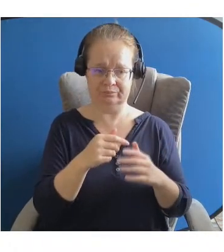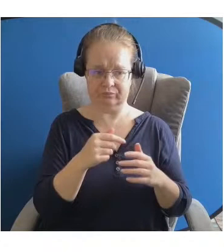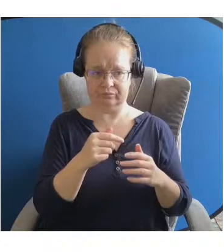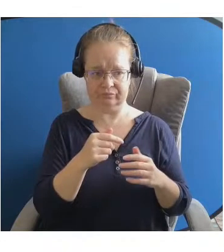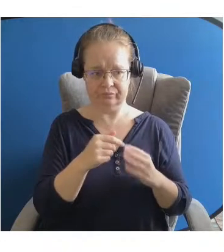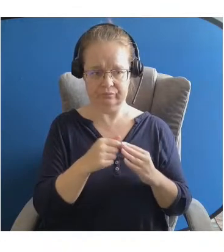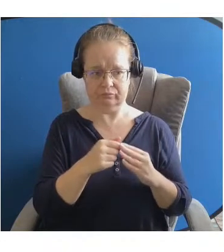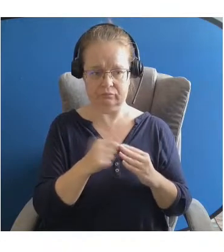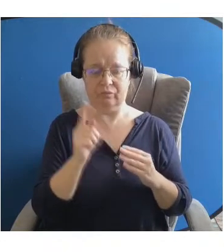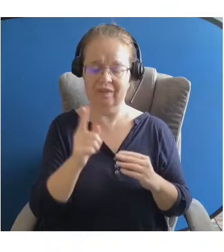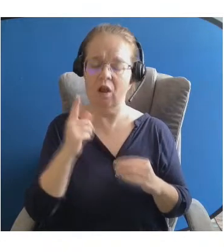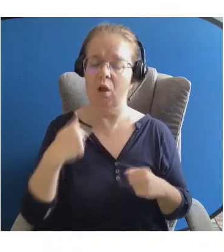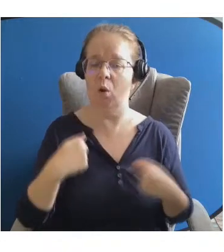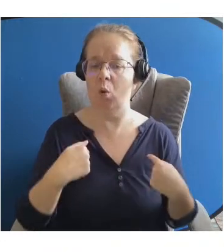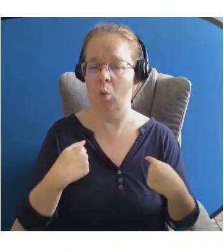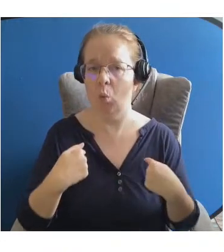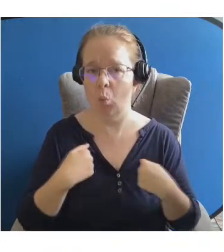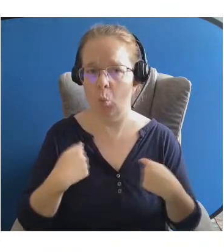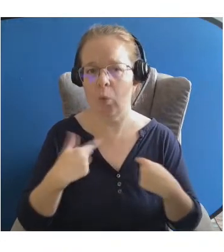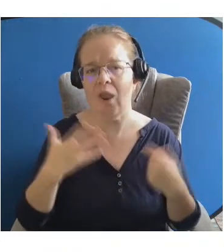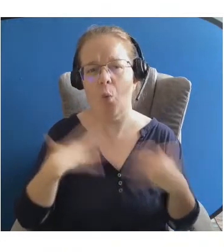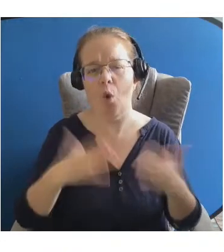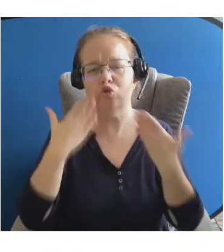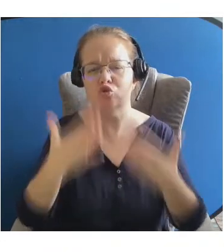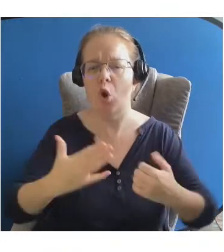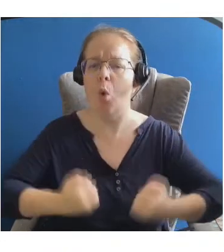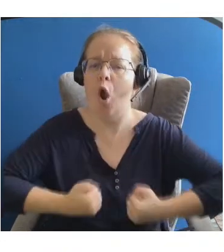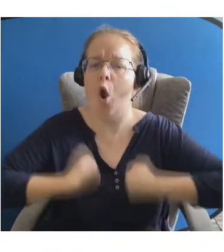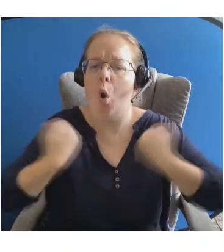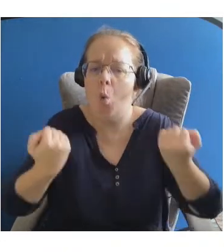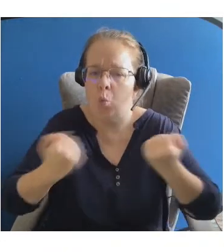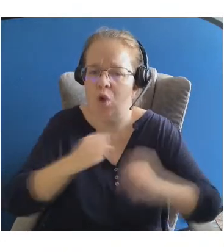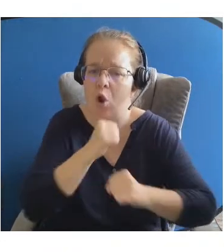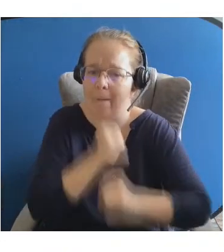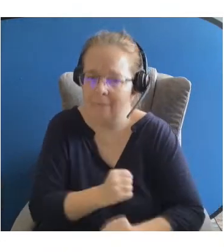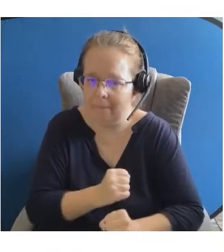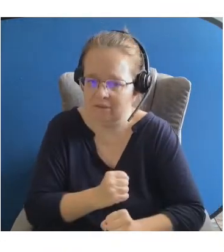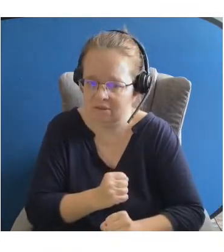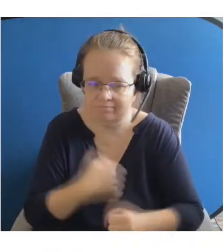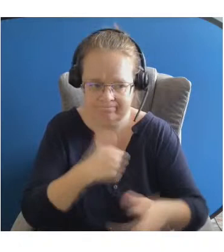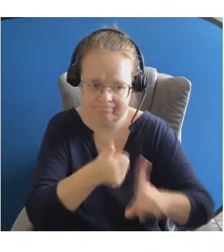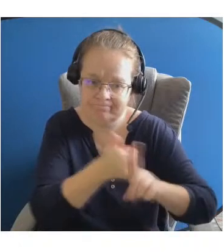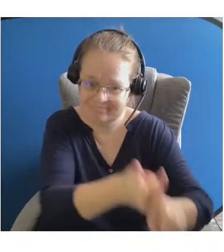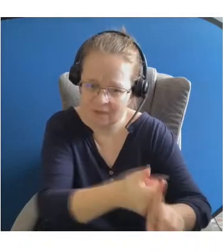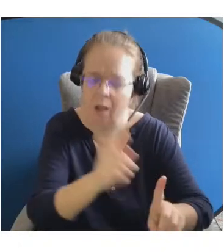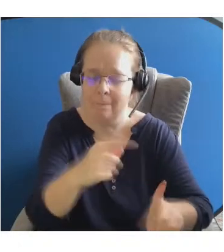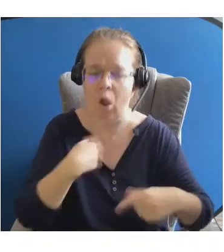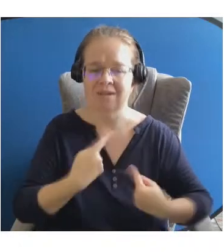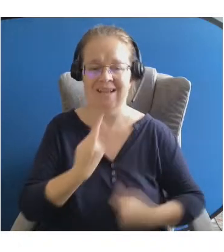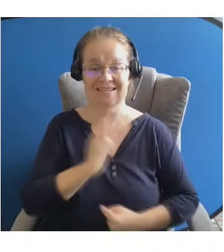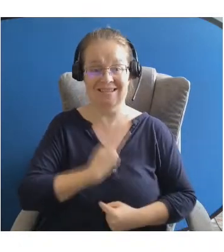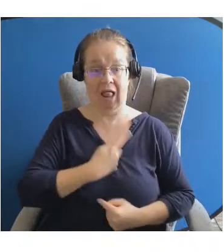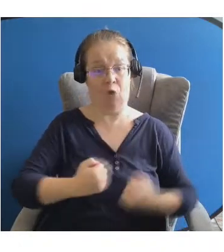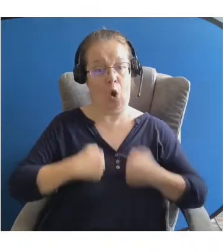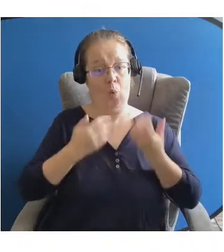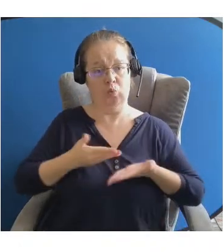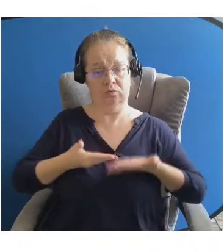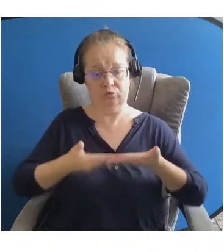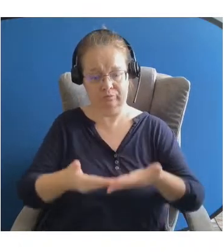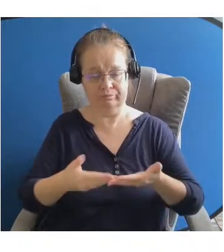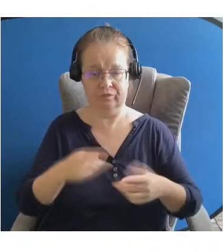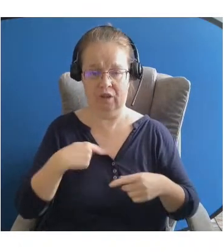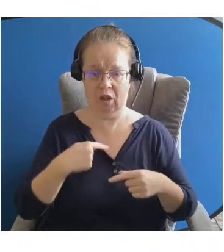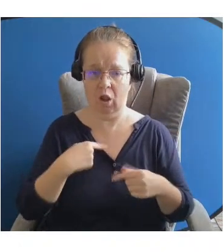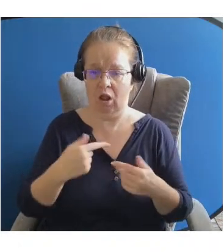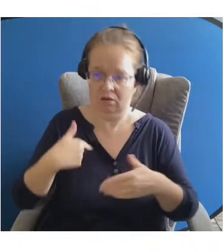clients. But we're keen to demonstrate our own commitment to that, and to make sure that we're on that journey ourselves, and that we're held accountable for the measures that we